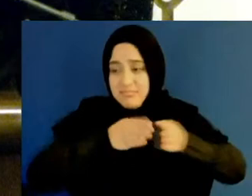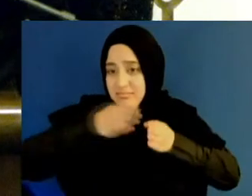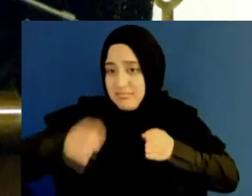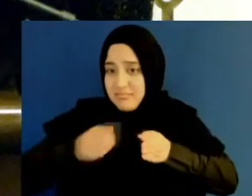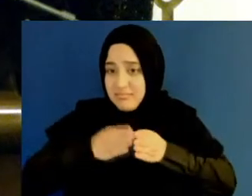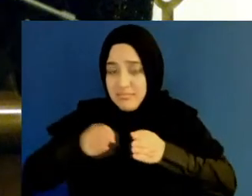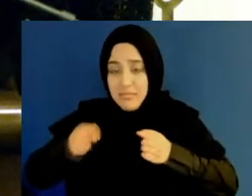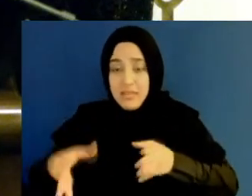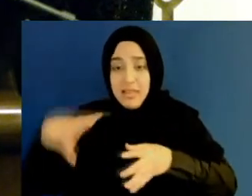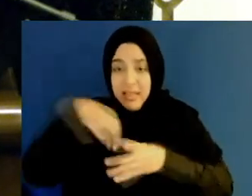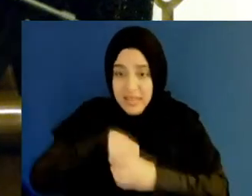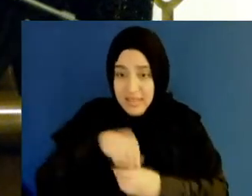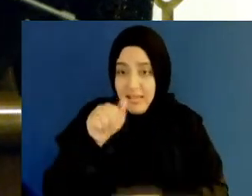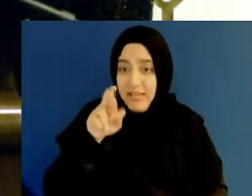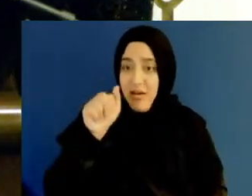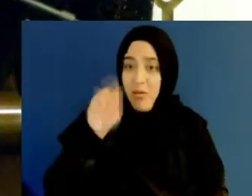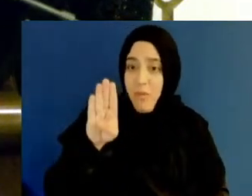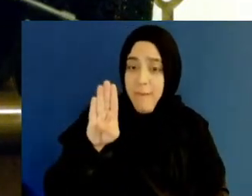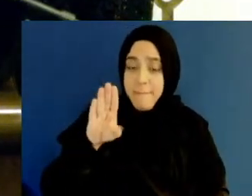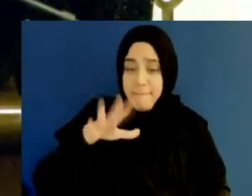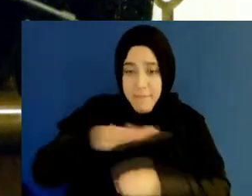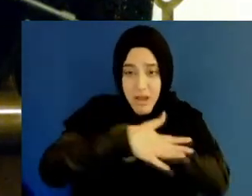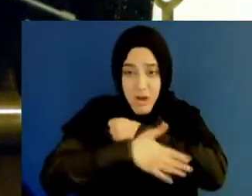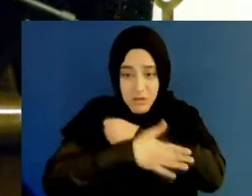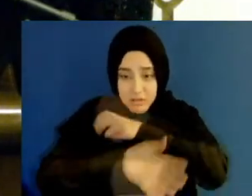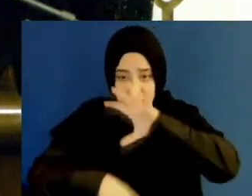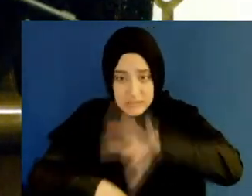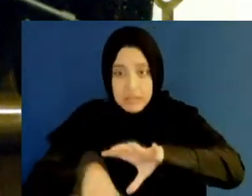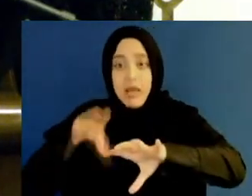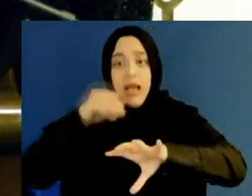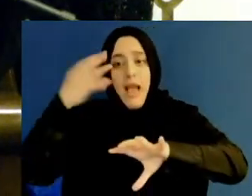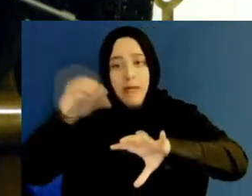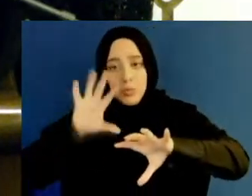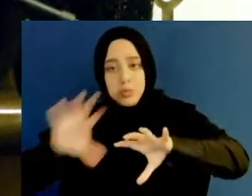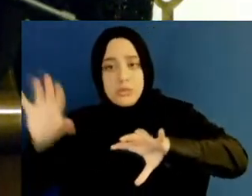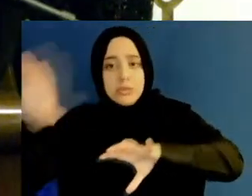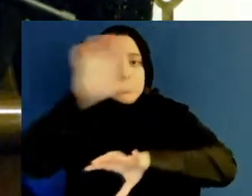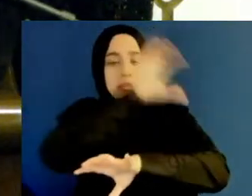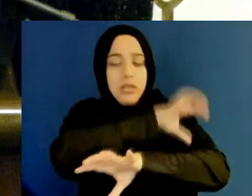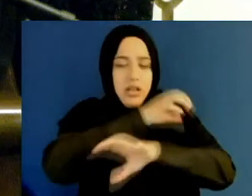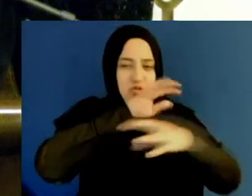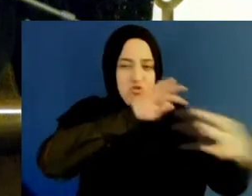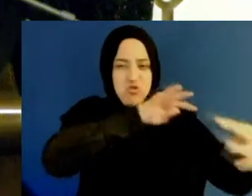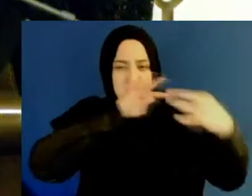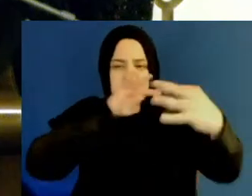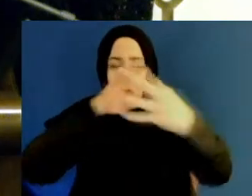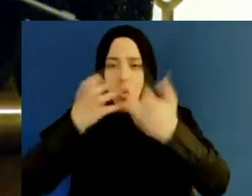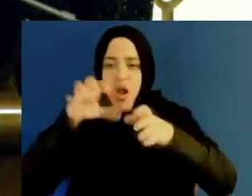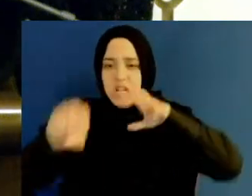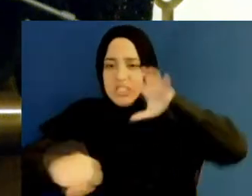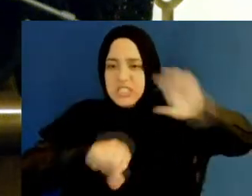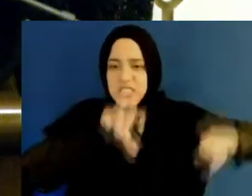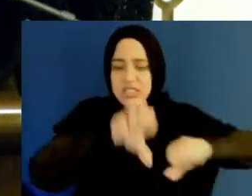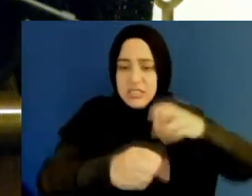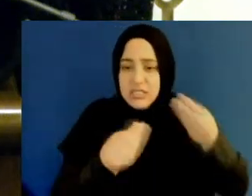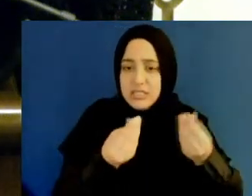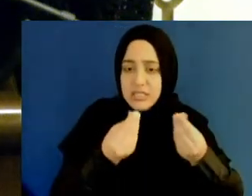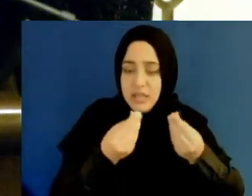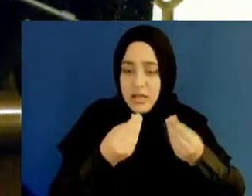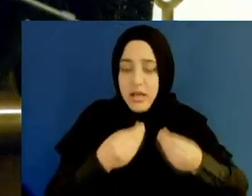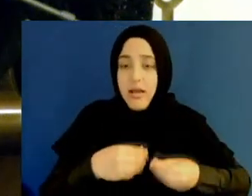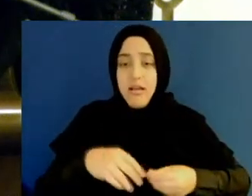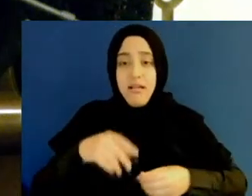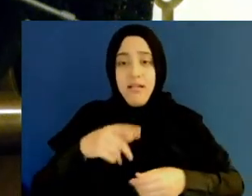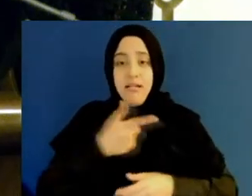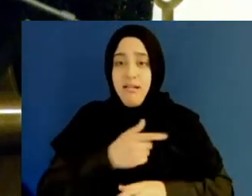Peninsula, quest for territory, campaigns that were led by Bani Umayyah in the name of Islam,